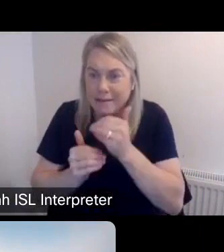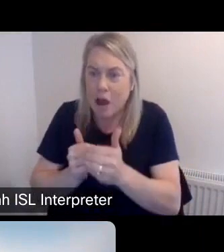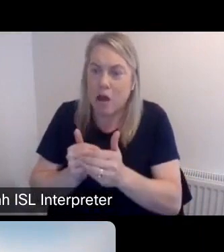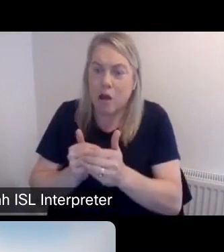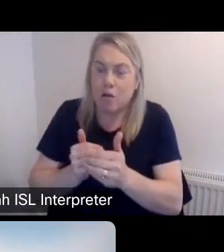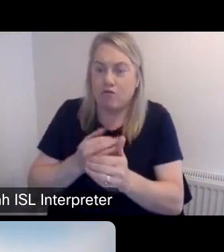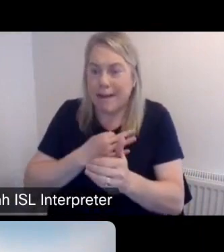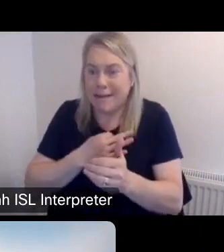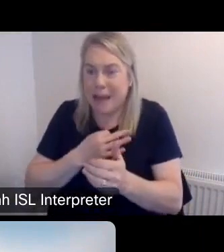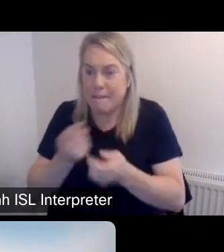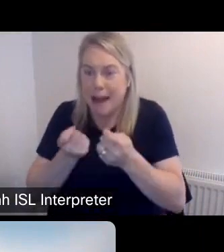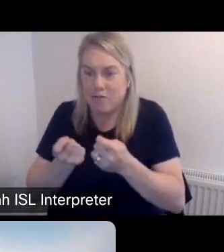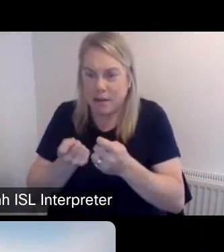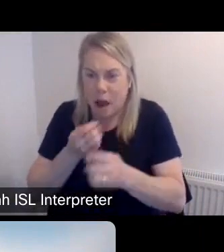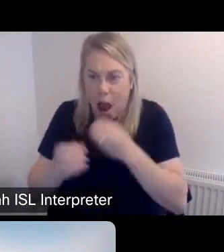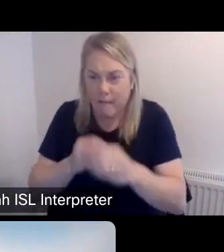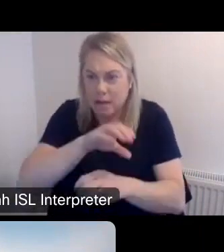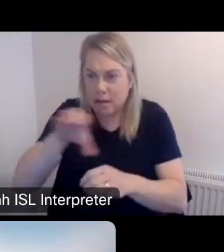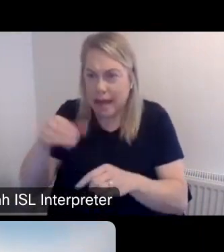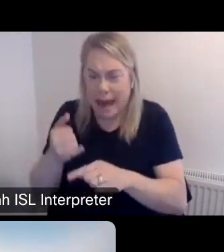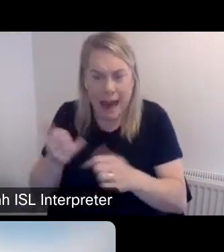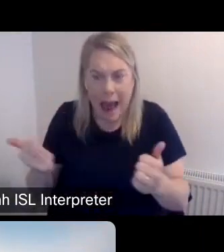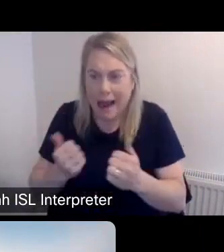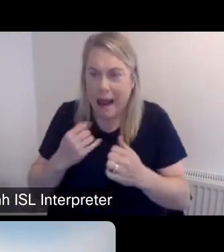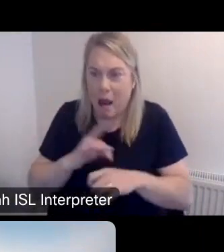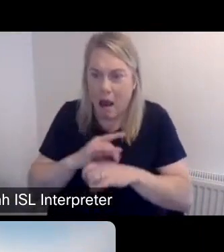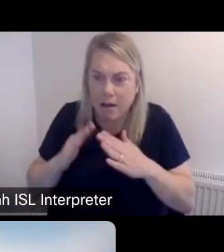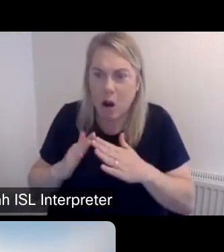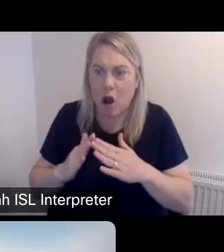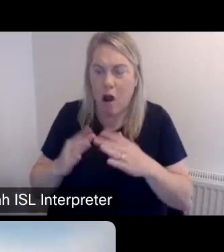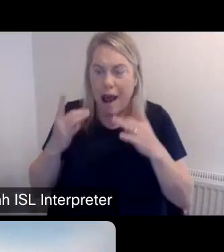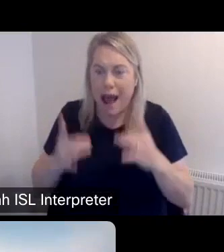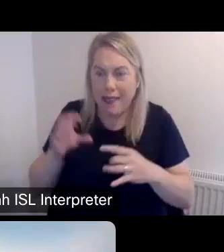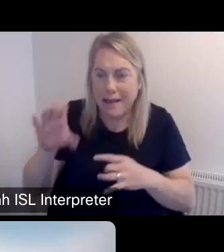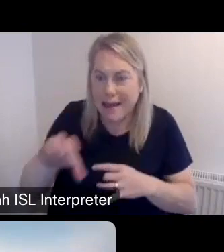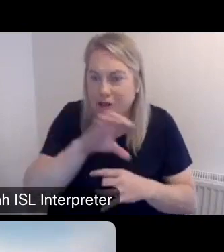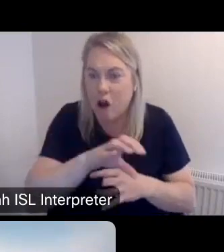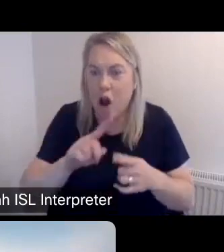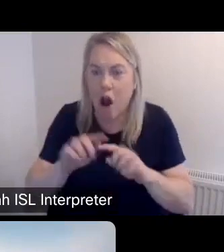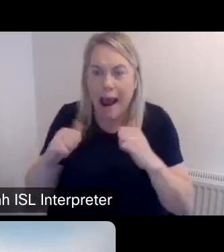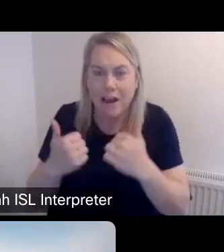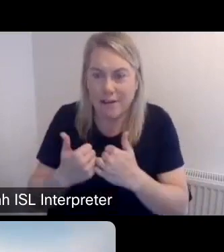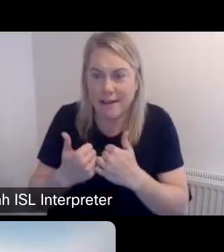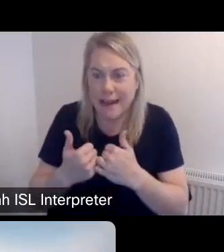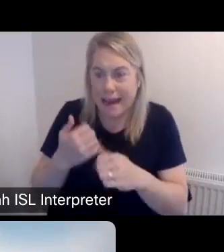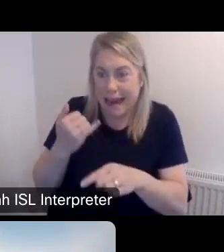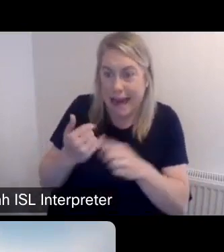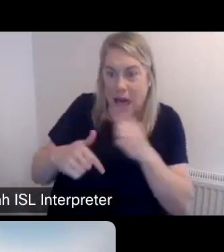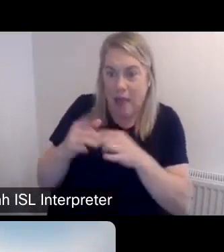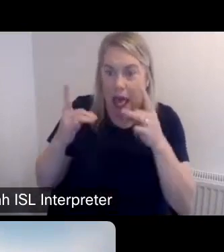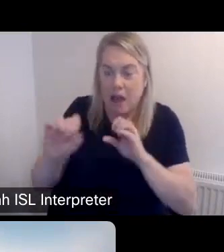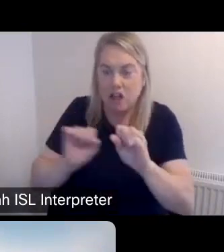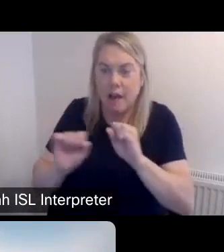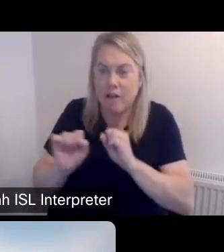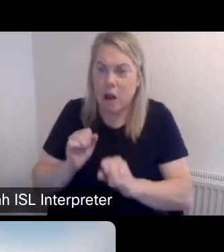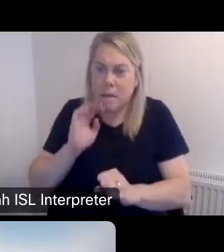of any hospital or health sector or agency within the health service. So it does not,